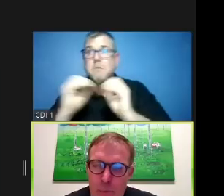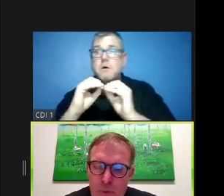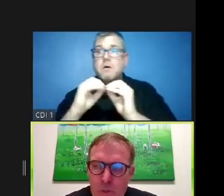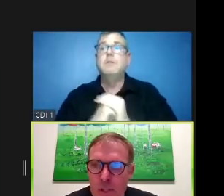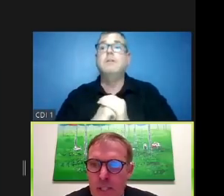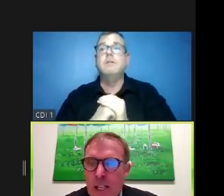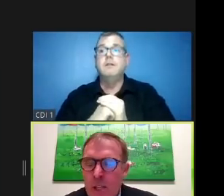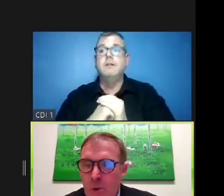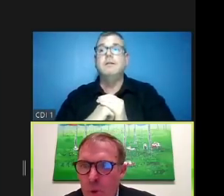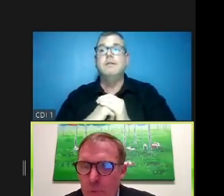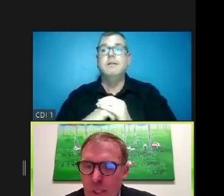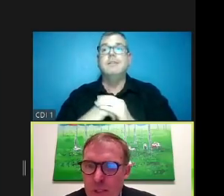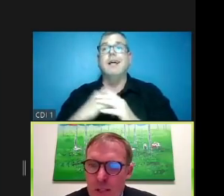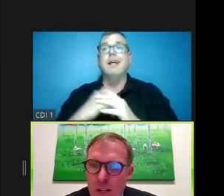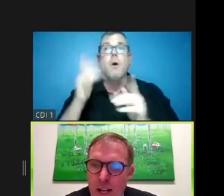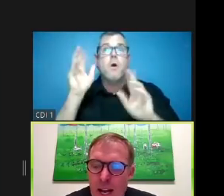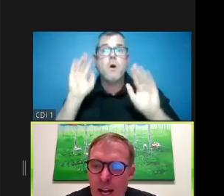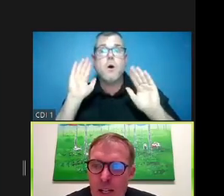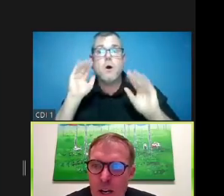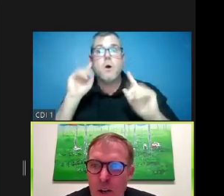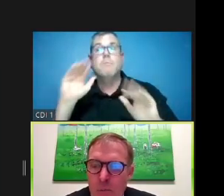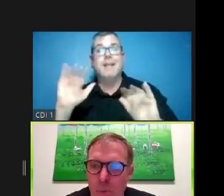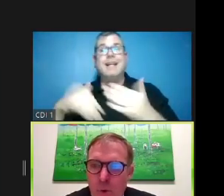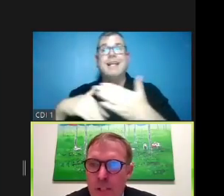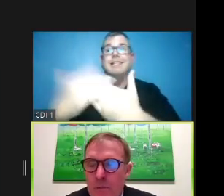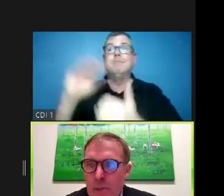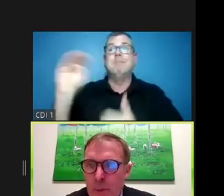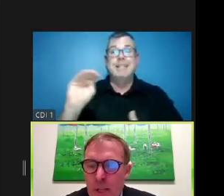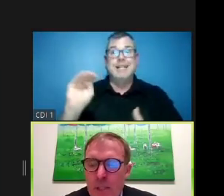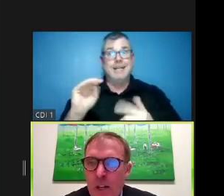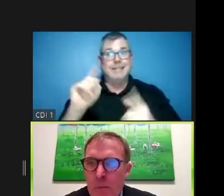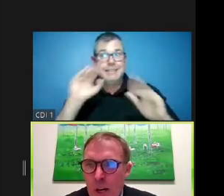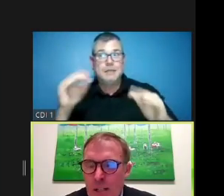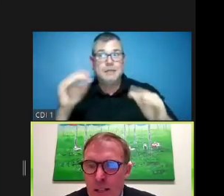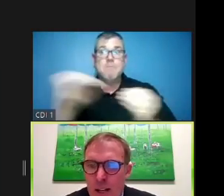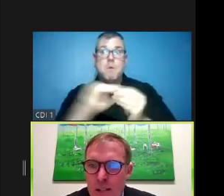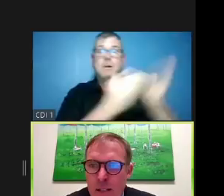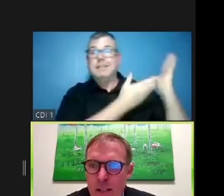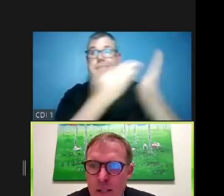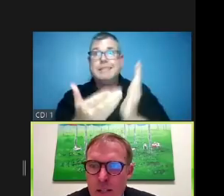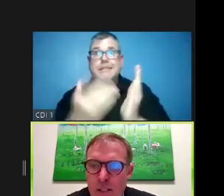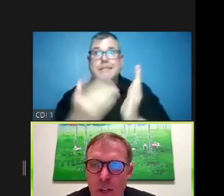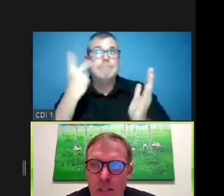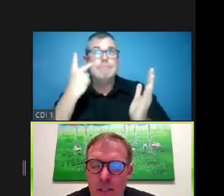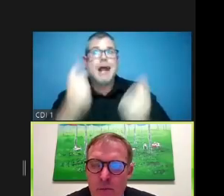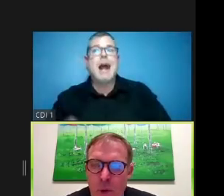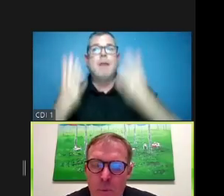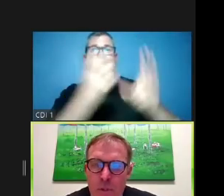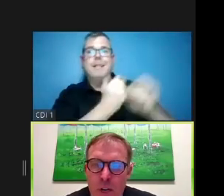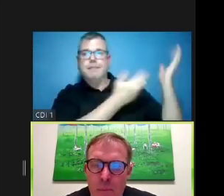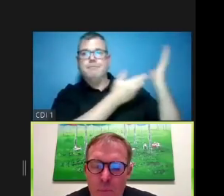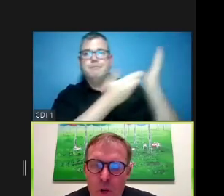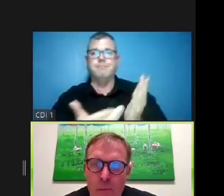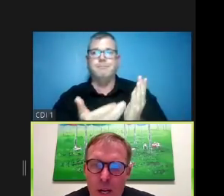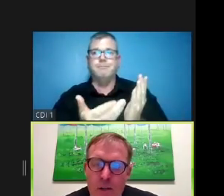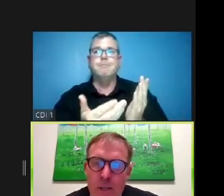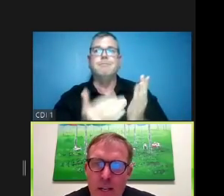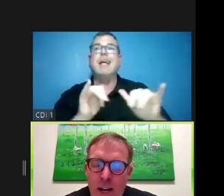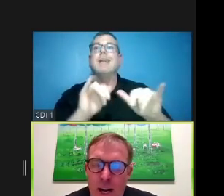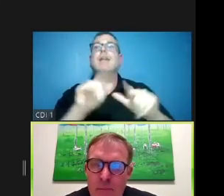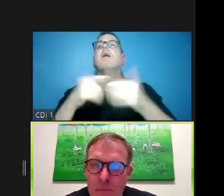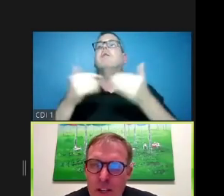that number of doses into appointments at our points of dispensing, our pod sites that Jason Weber will talk more